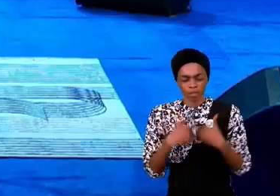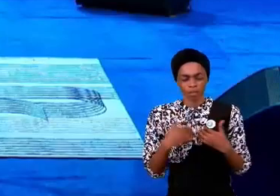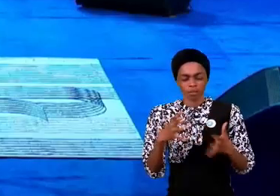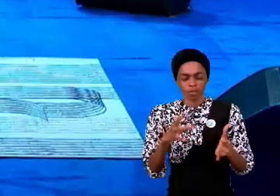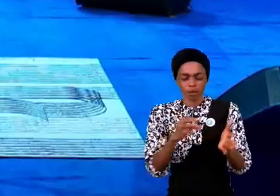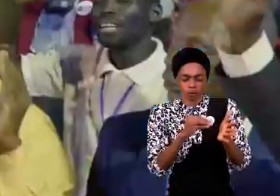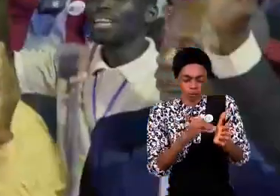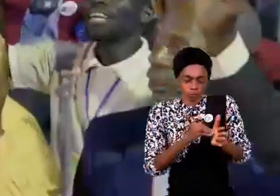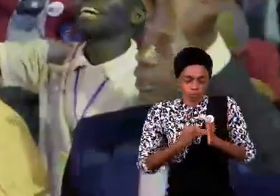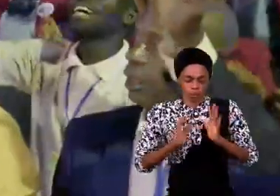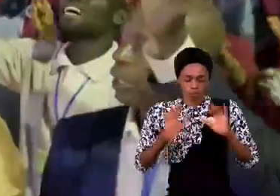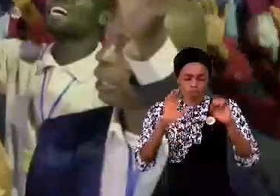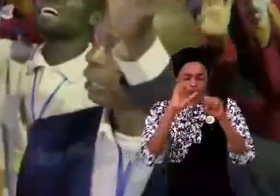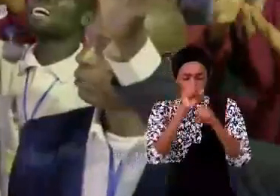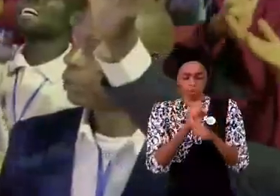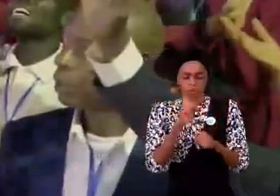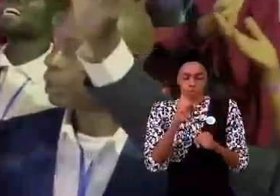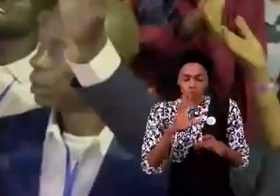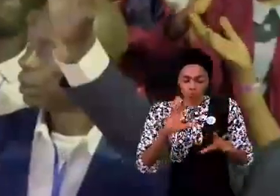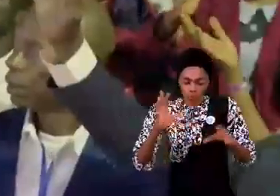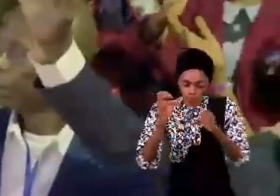we pray.